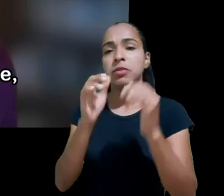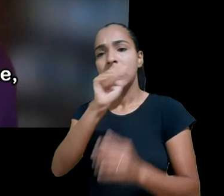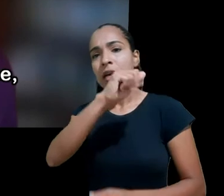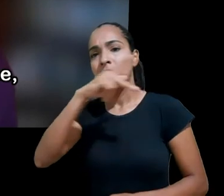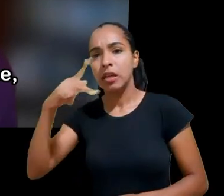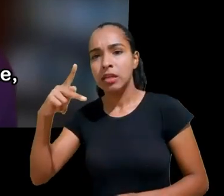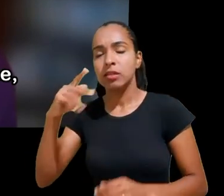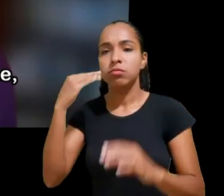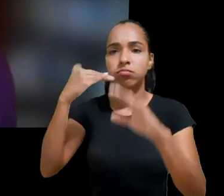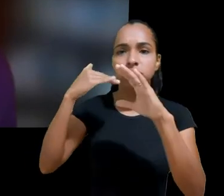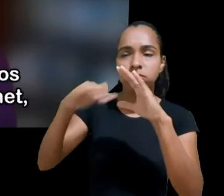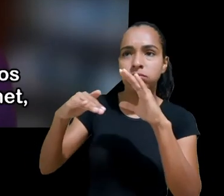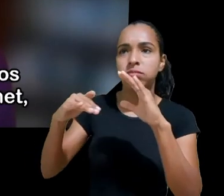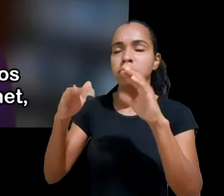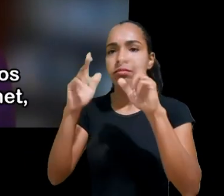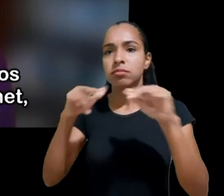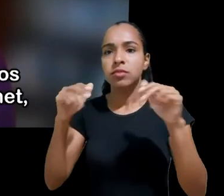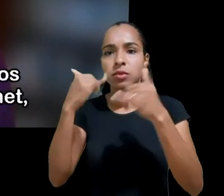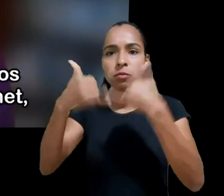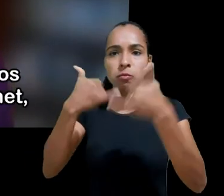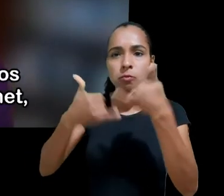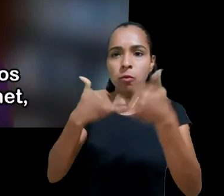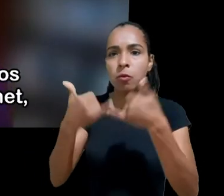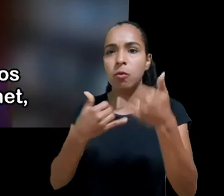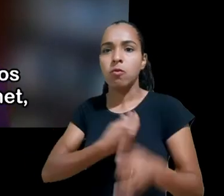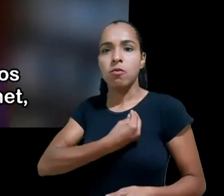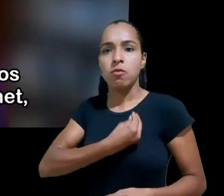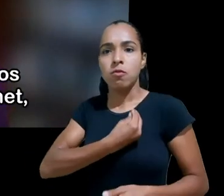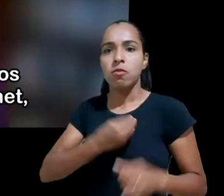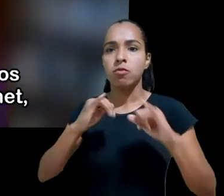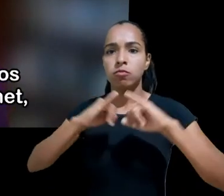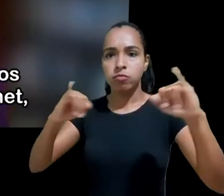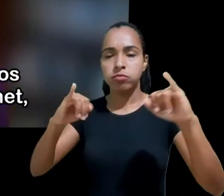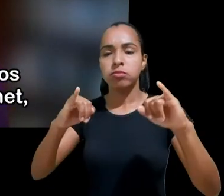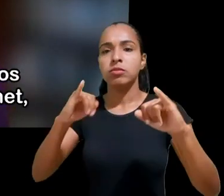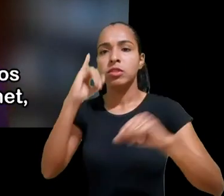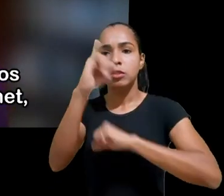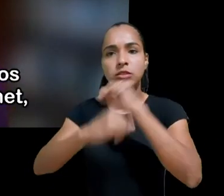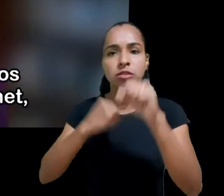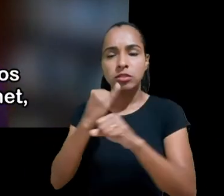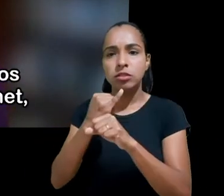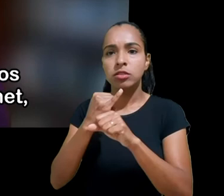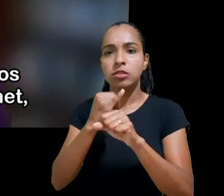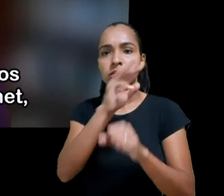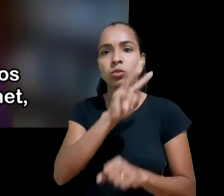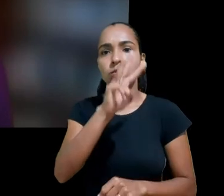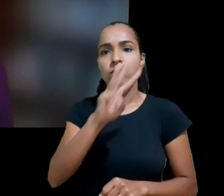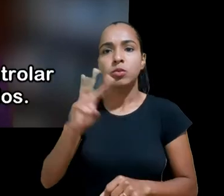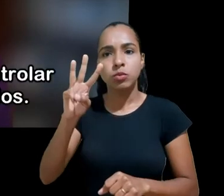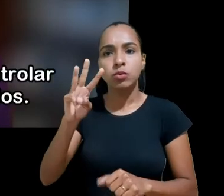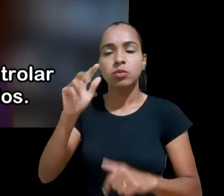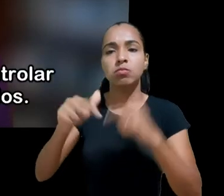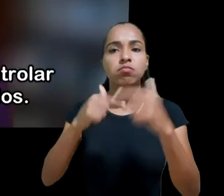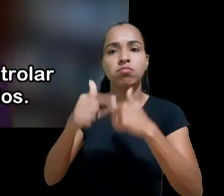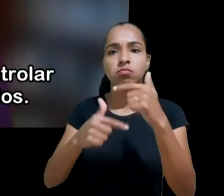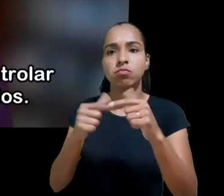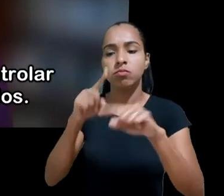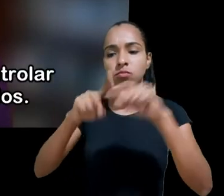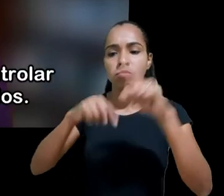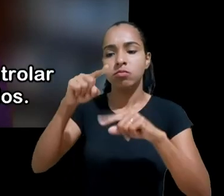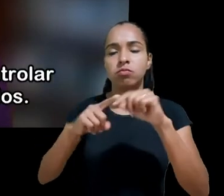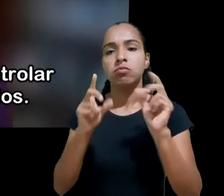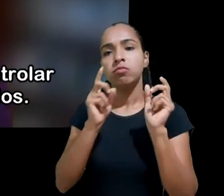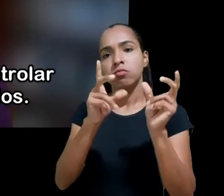educational websites and any websites offering other services or goods to users over the internet as well as electronic